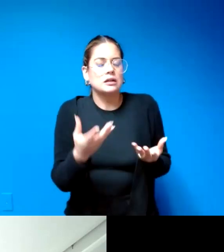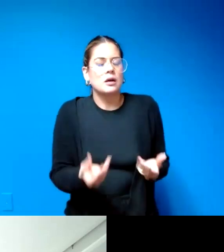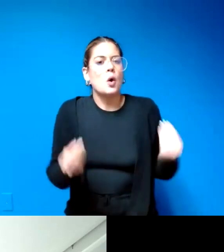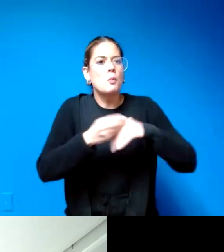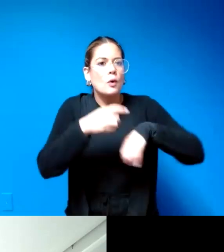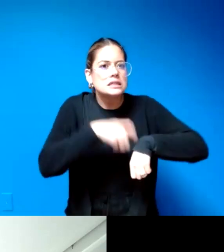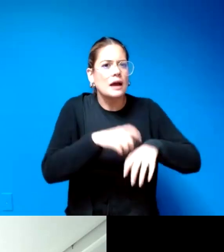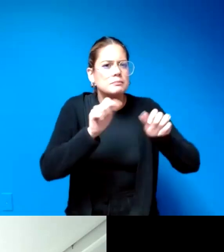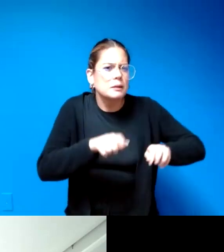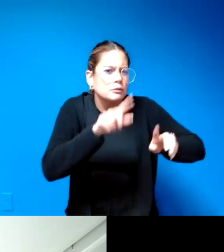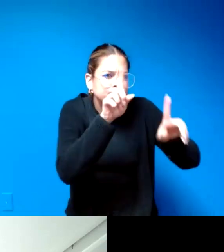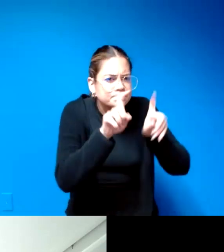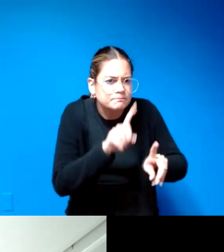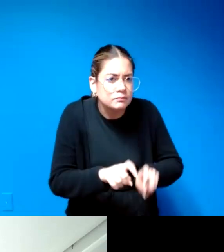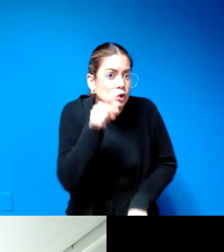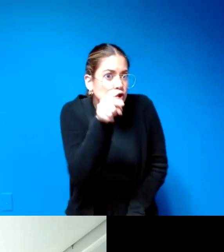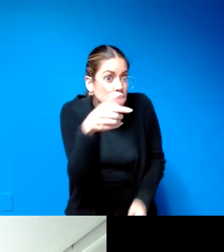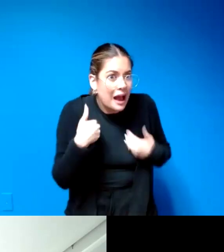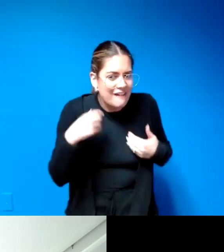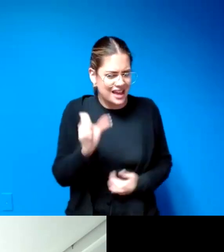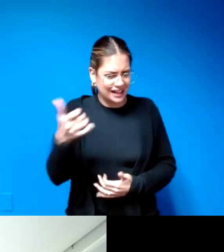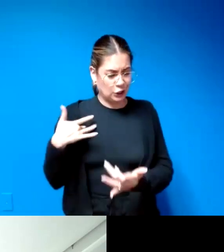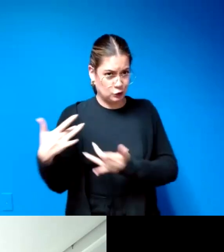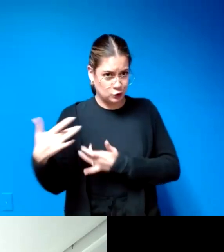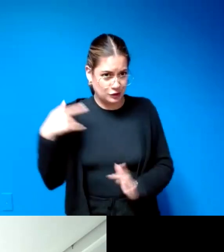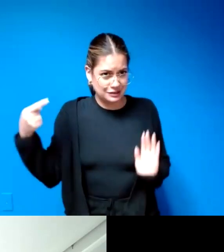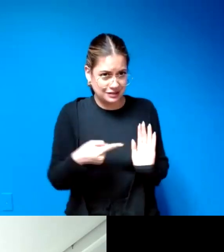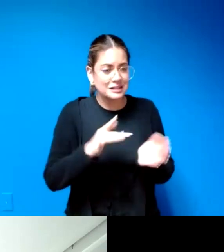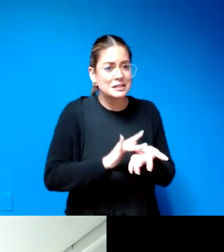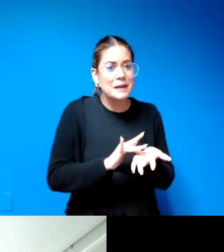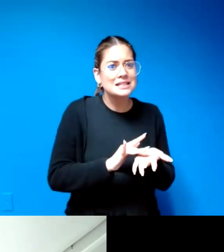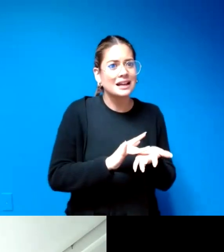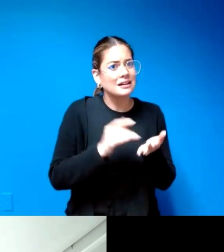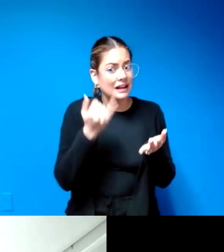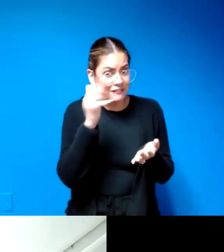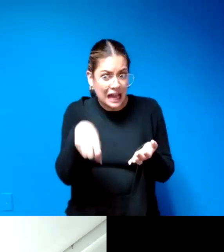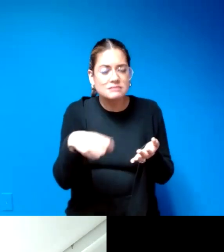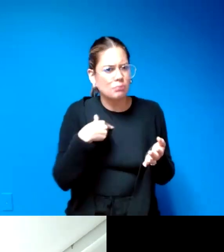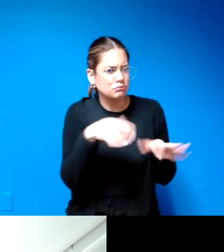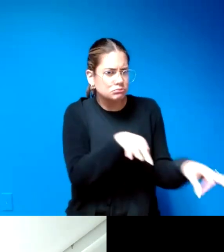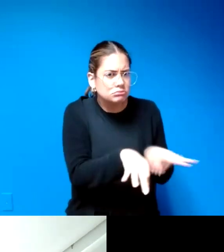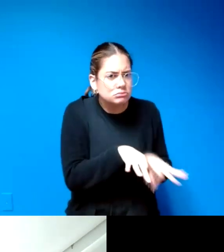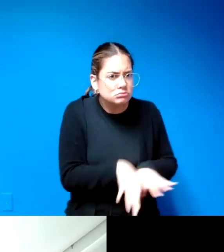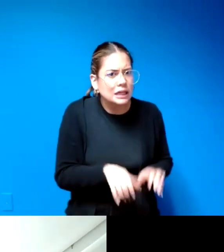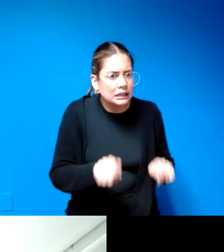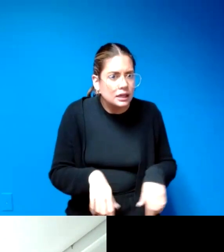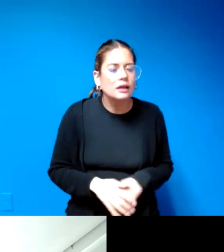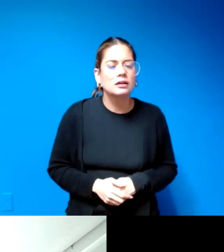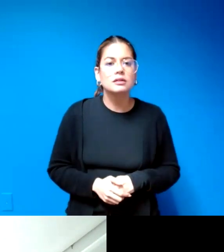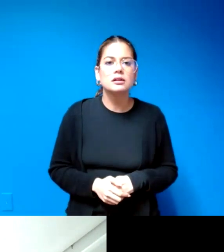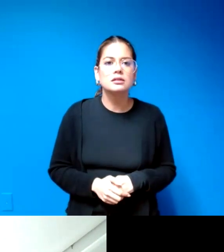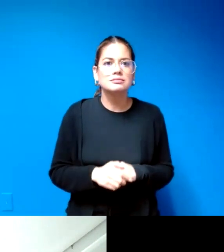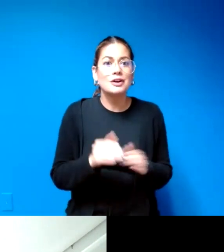really ask the person, like, do you have concerns about this medication? And let's talk about them. And there was often a lot